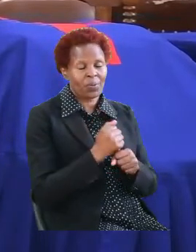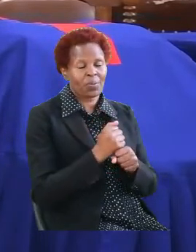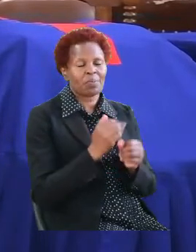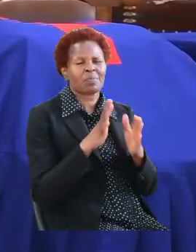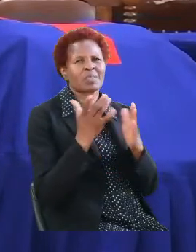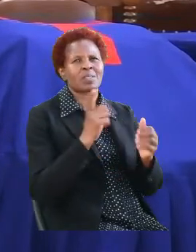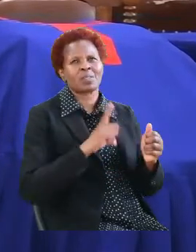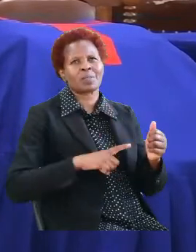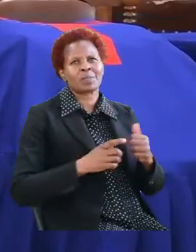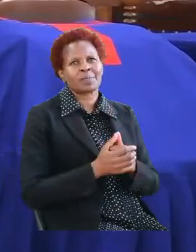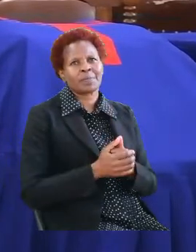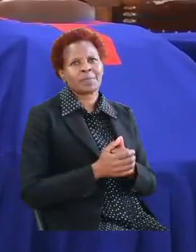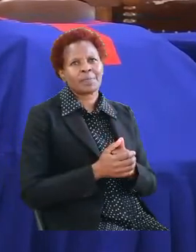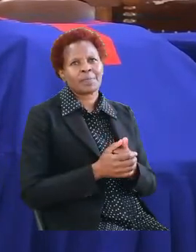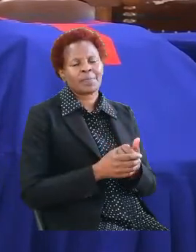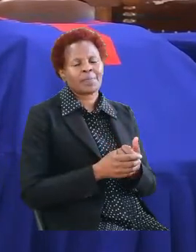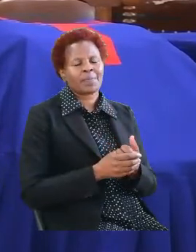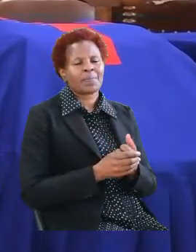Praise the name of the Lord.